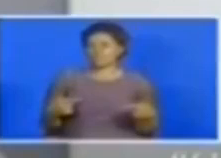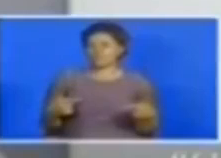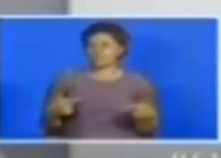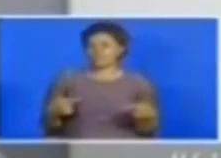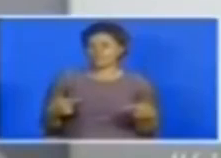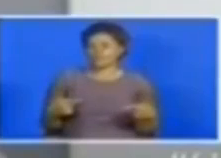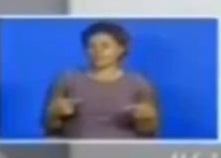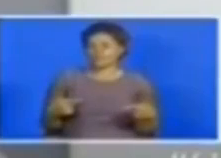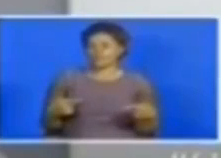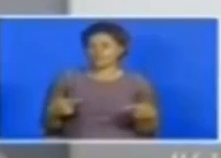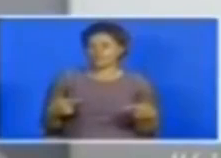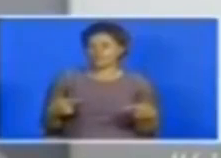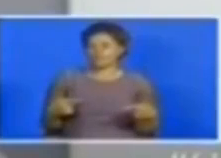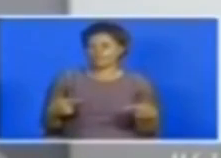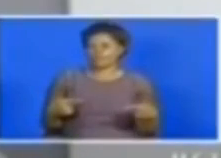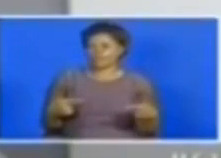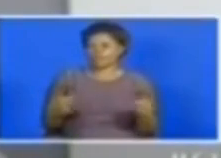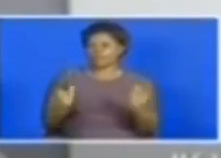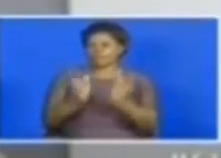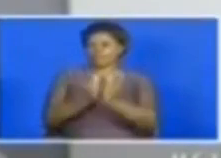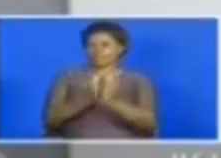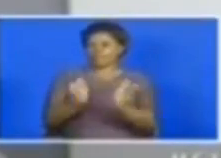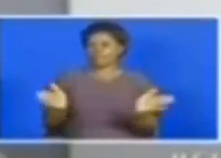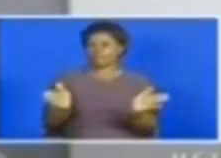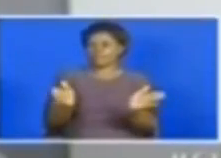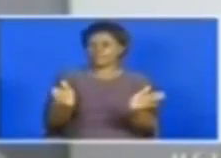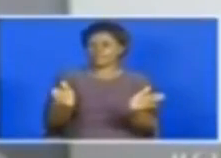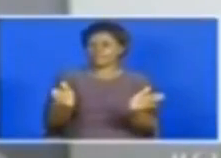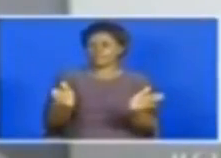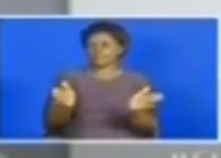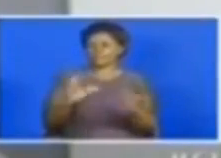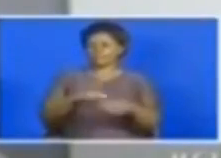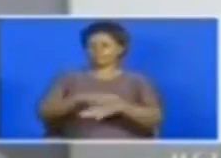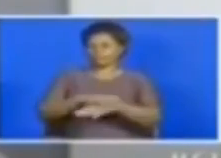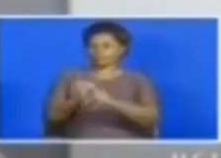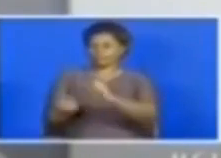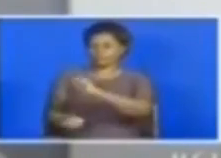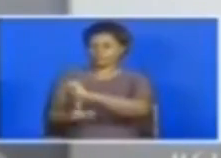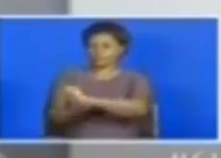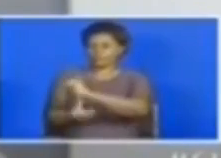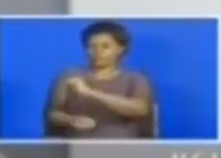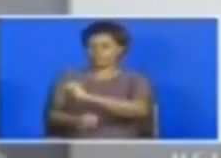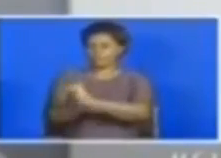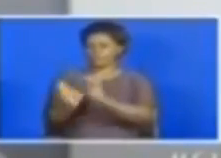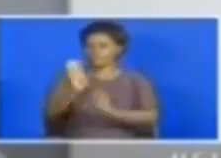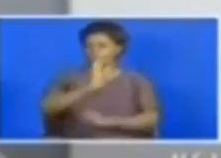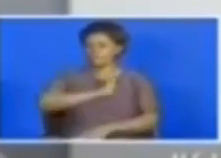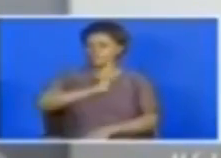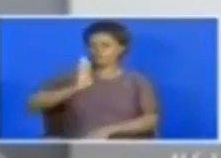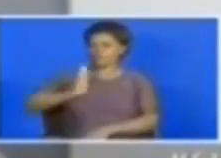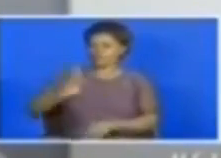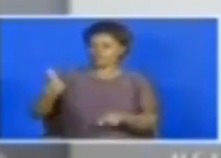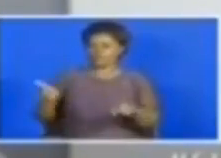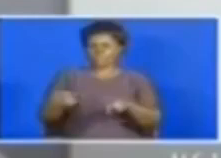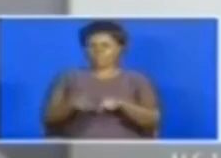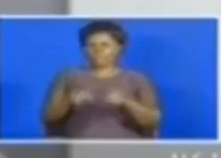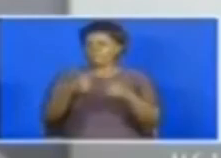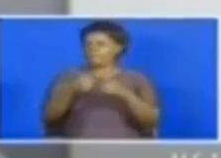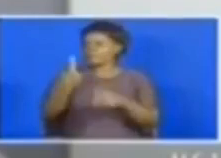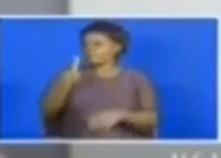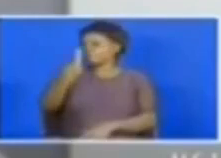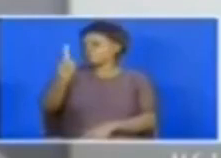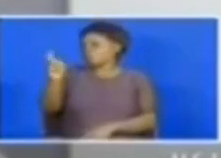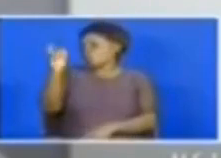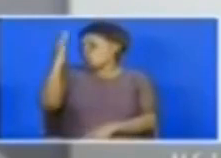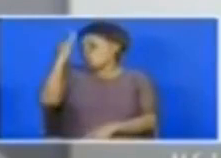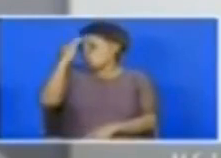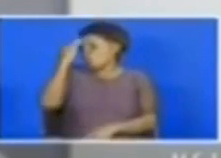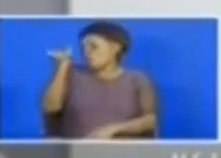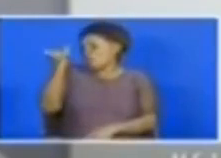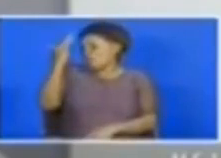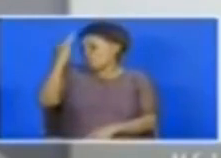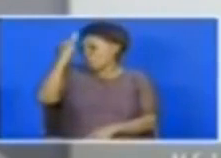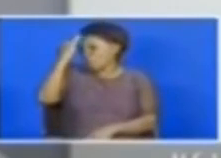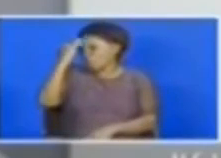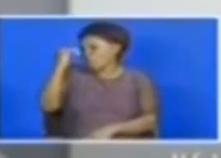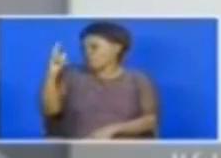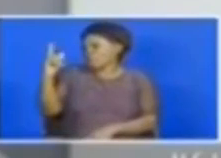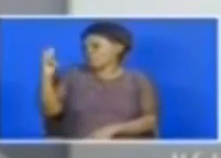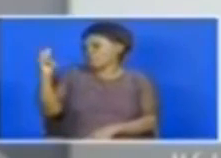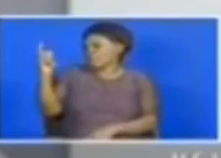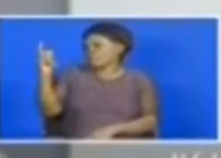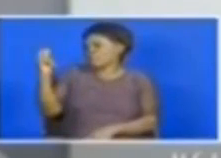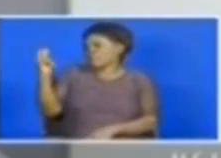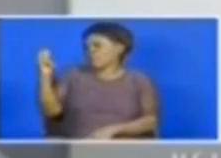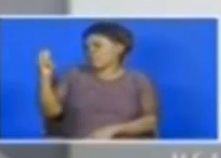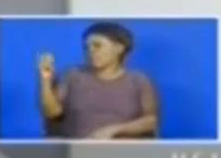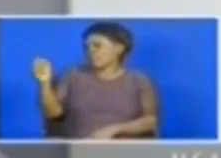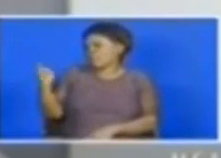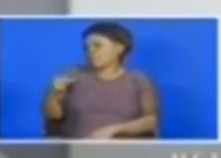with that, even with the public procurement, advisory board on the same. But some question why start to tender this